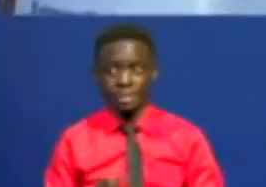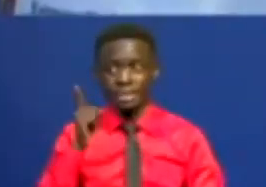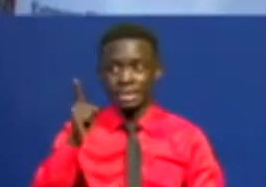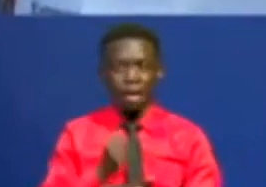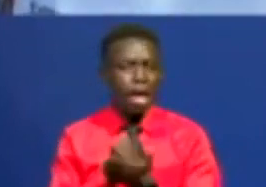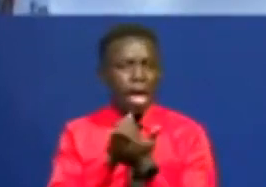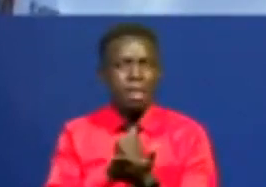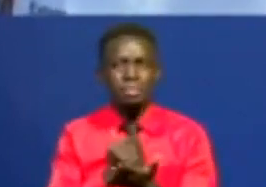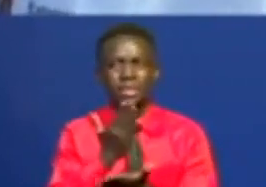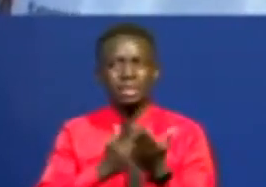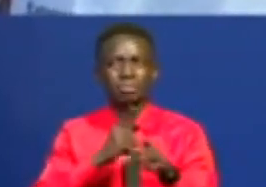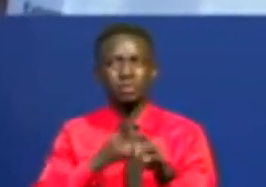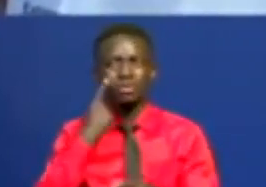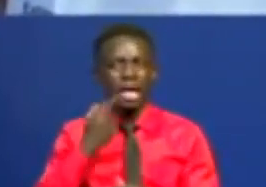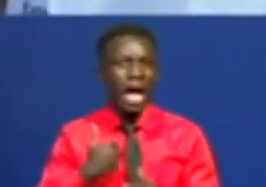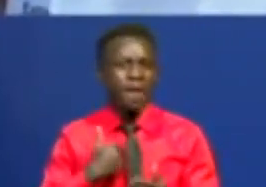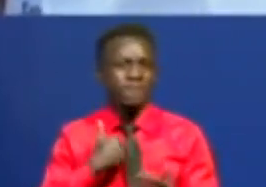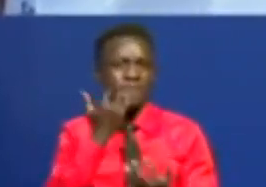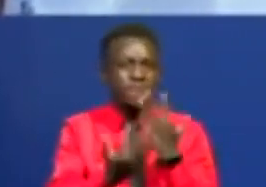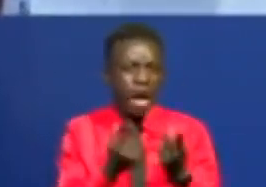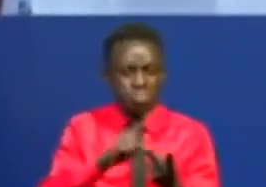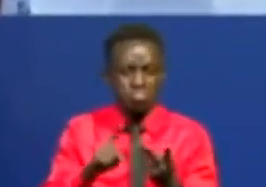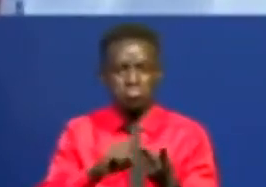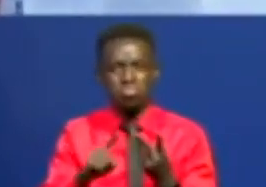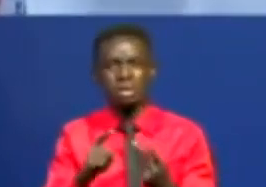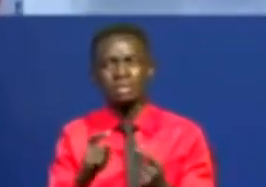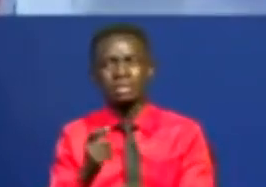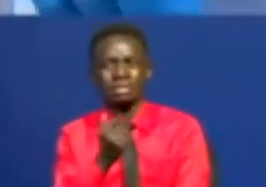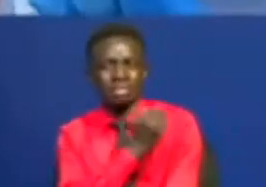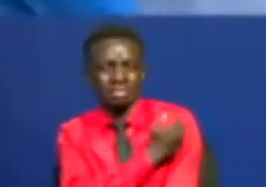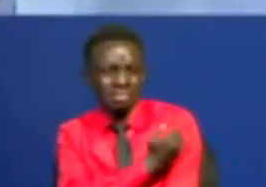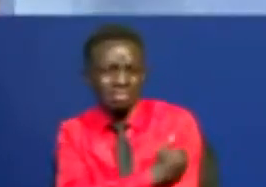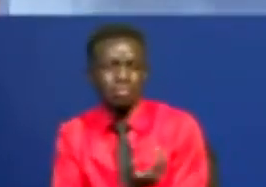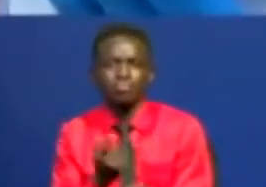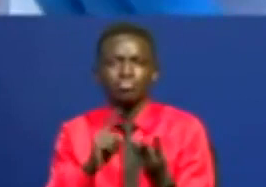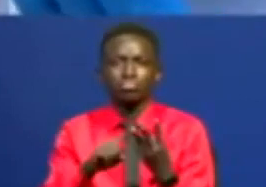mild discomfort, burns, bruises, or skin infection.